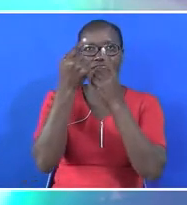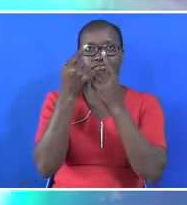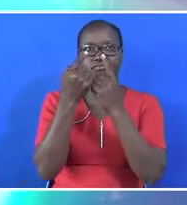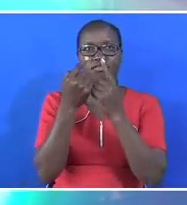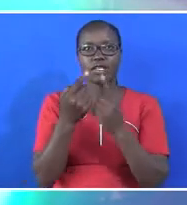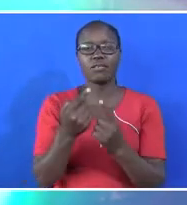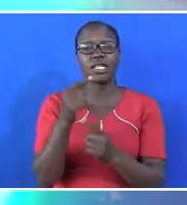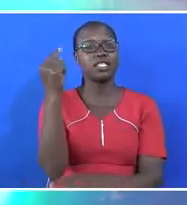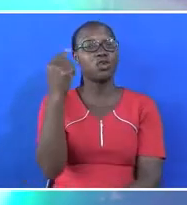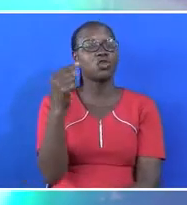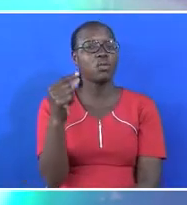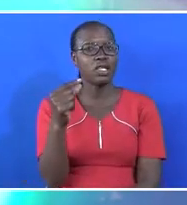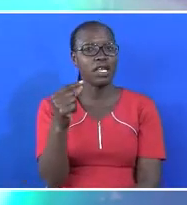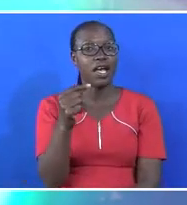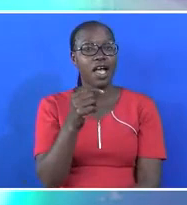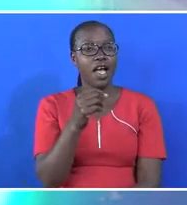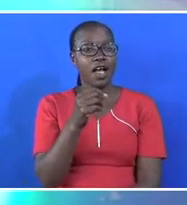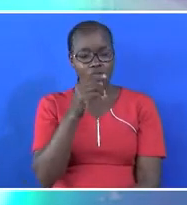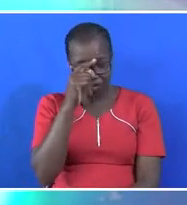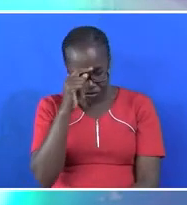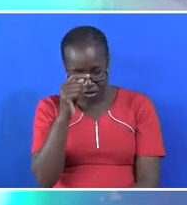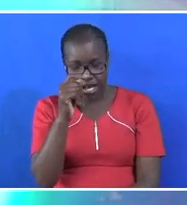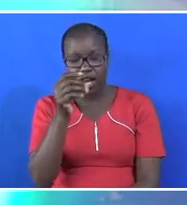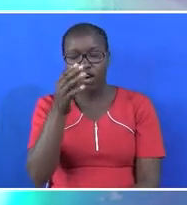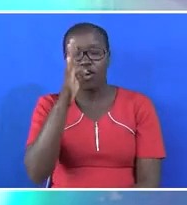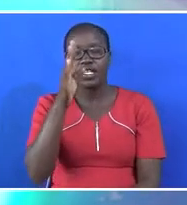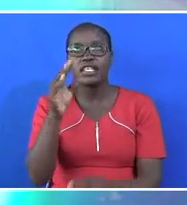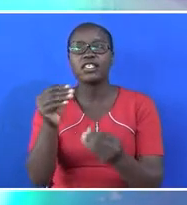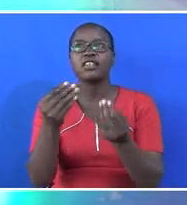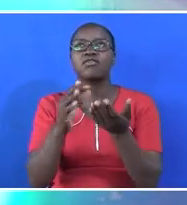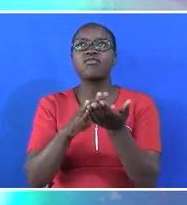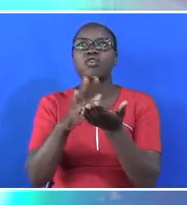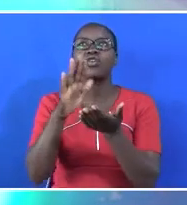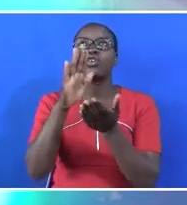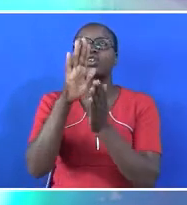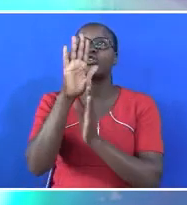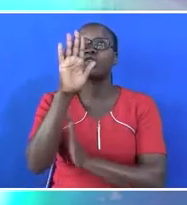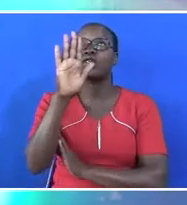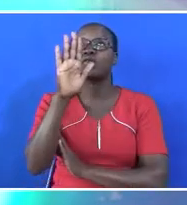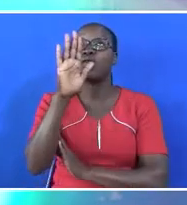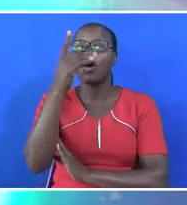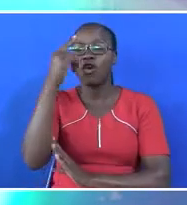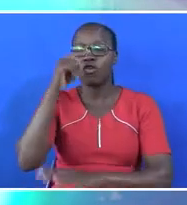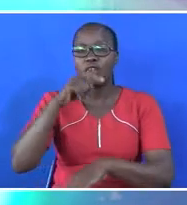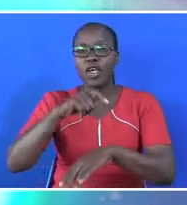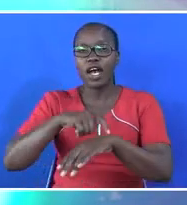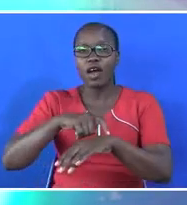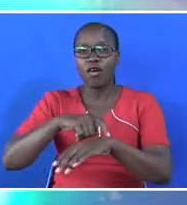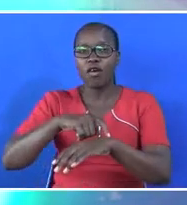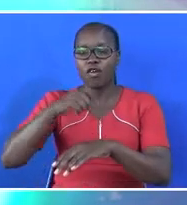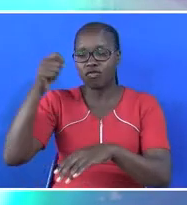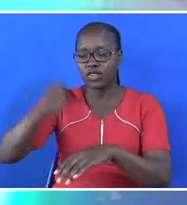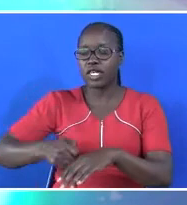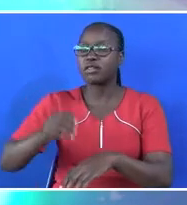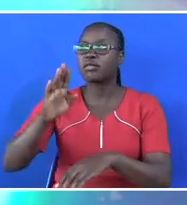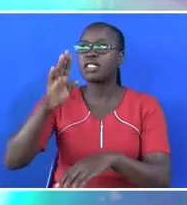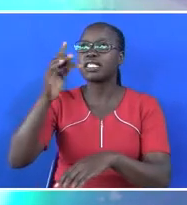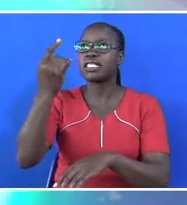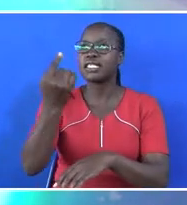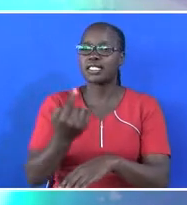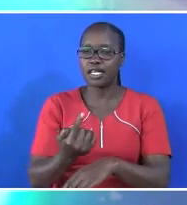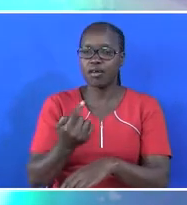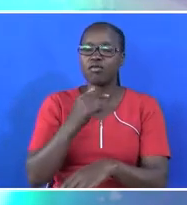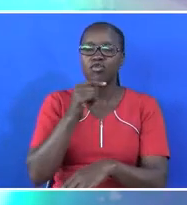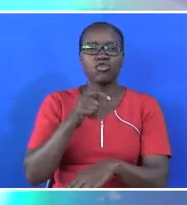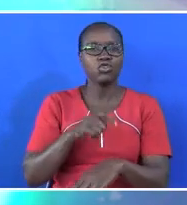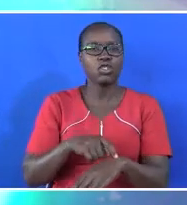the gospel. Fear God and give glory to him, for the hour of judgment has come. This is not a time